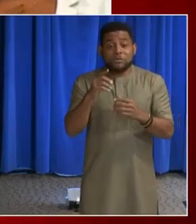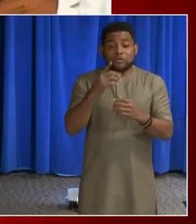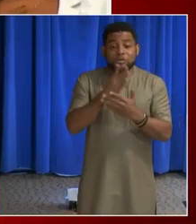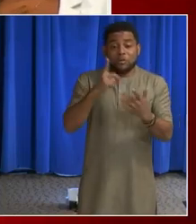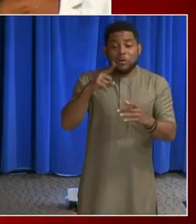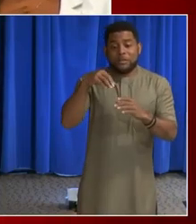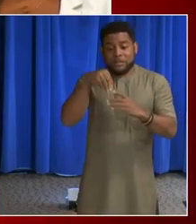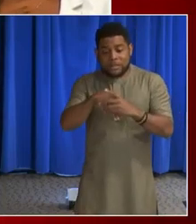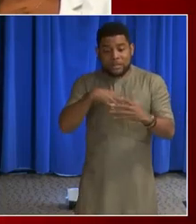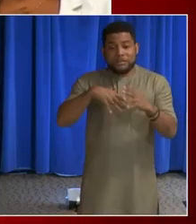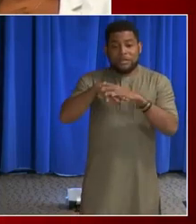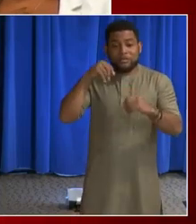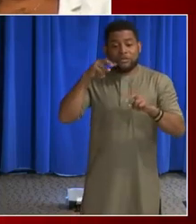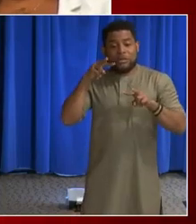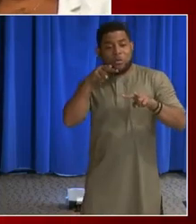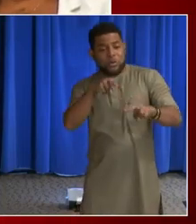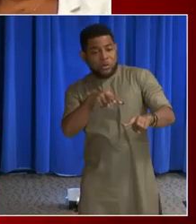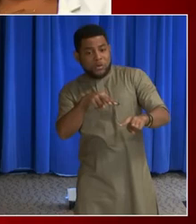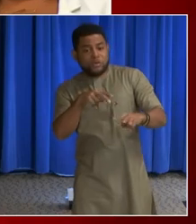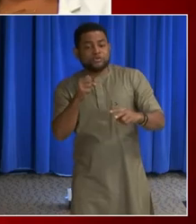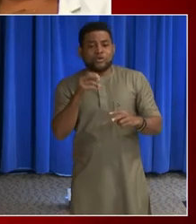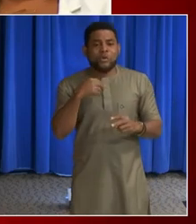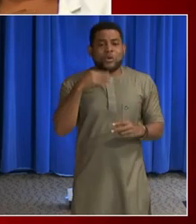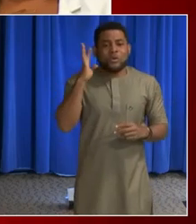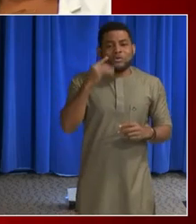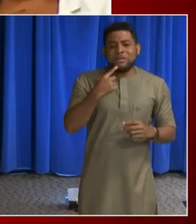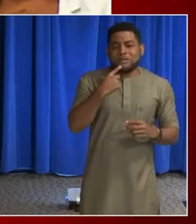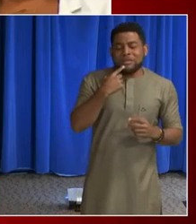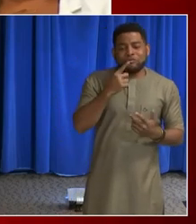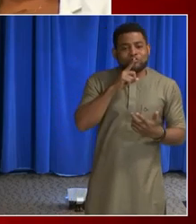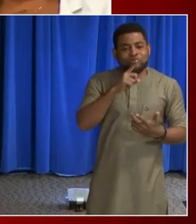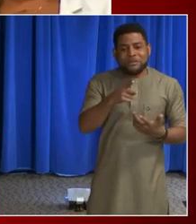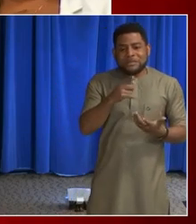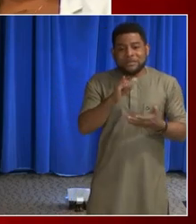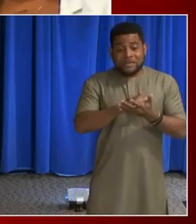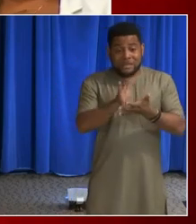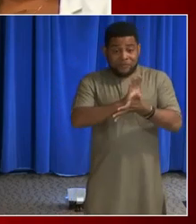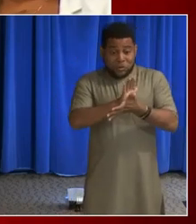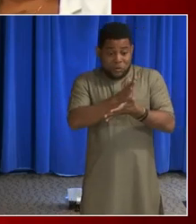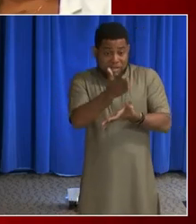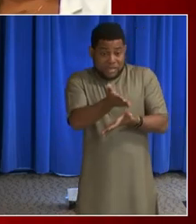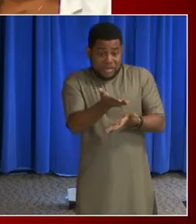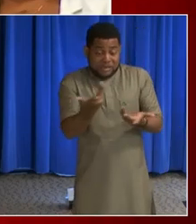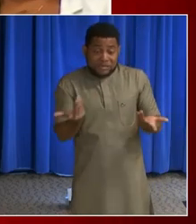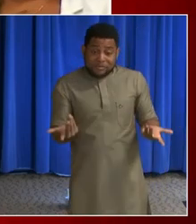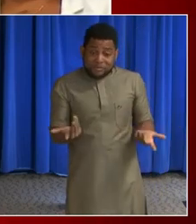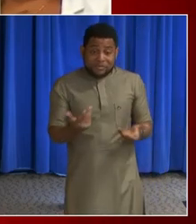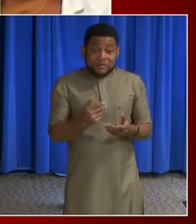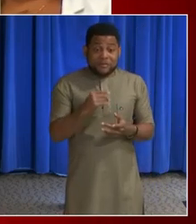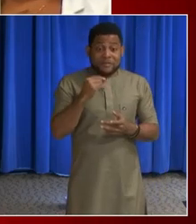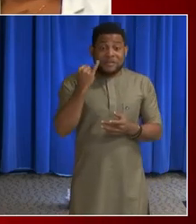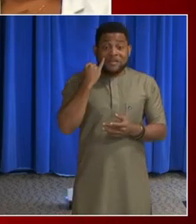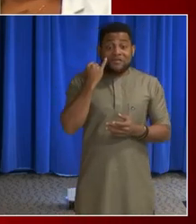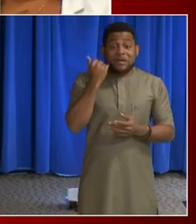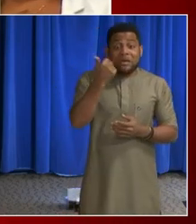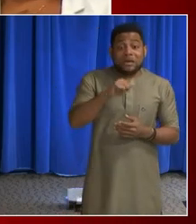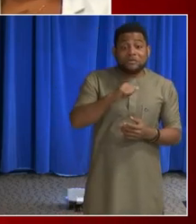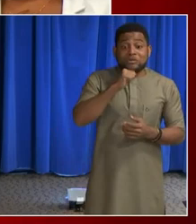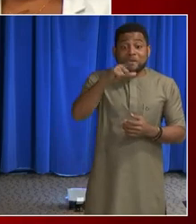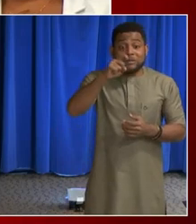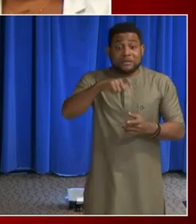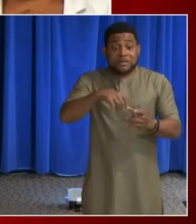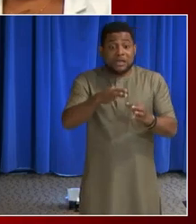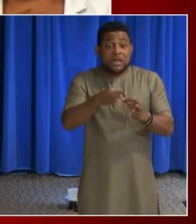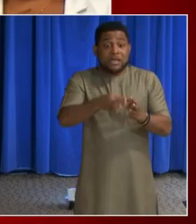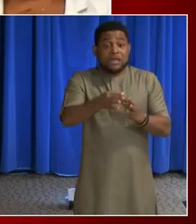so I would just have to really just kind of say, you know, the video is the video. And I mean, if there was any unnecessary delay, I mean, that's